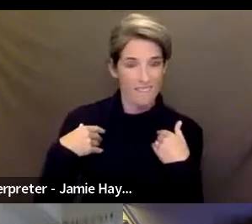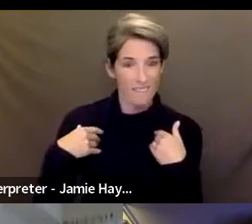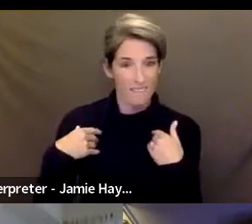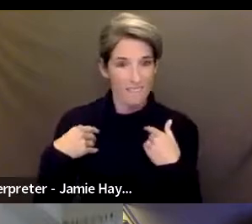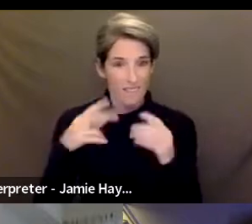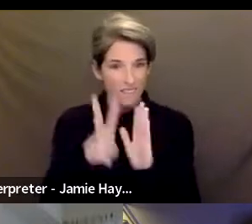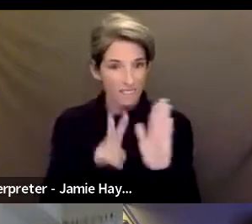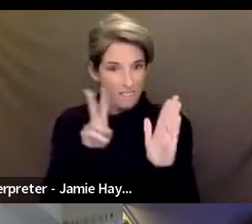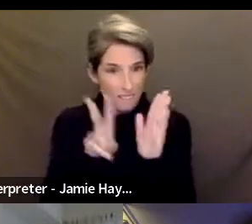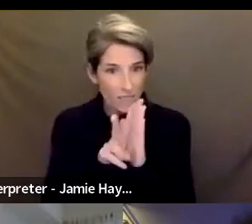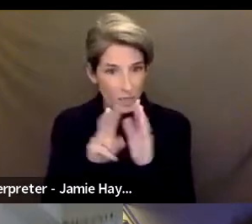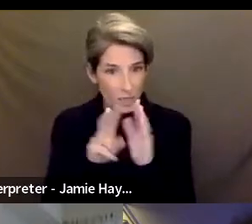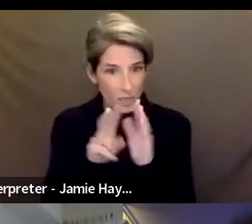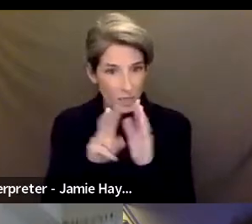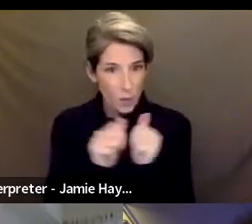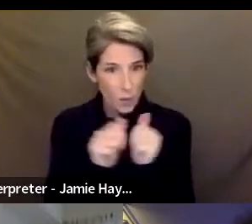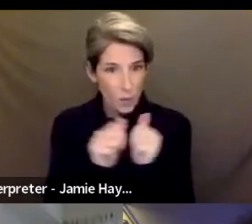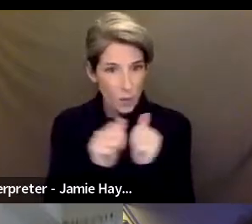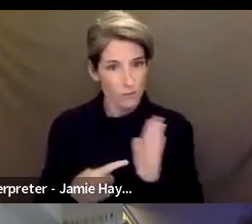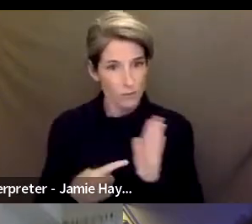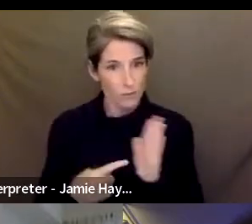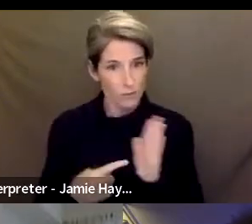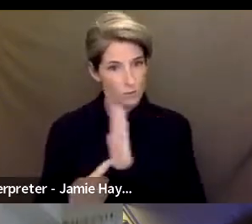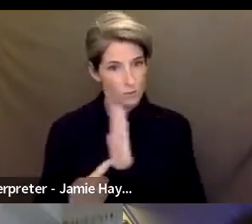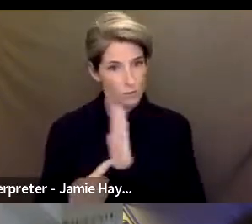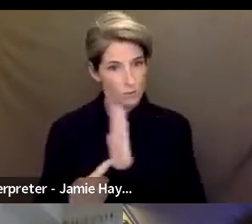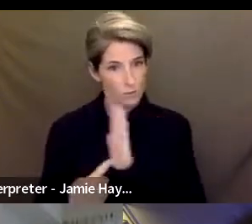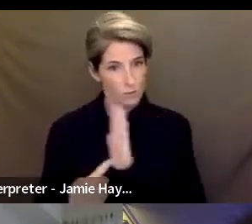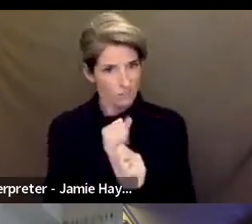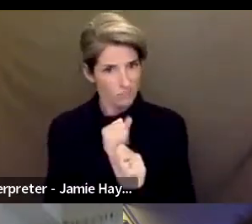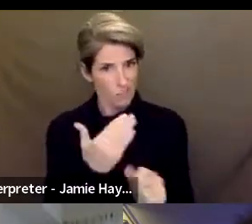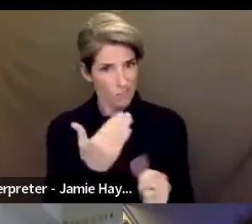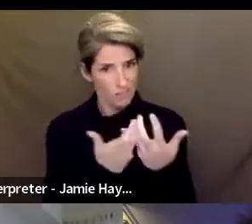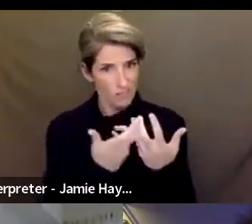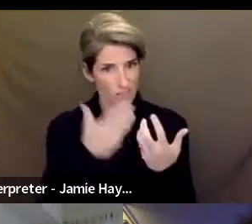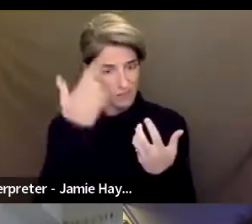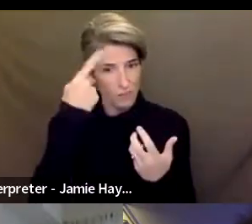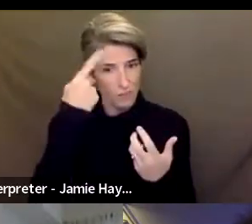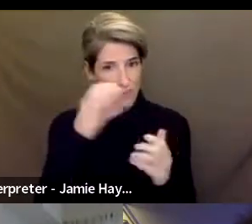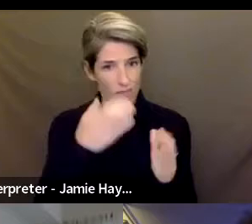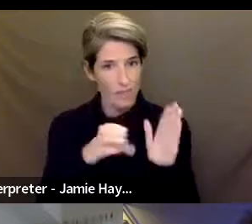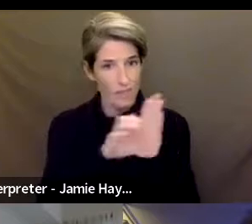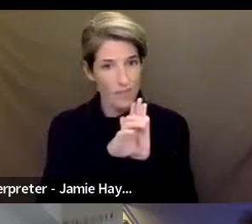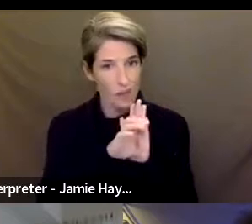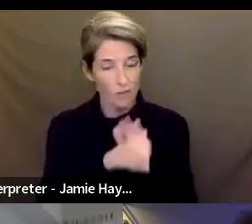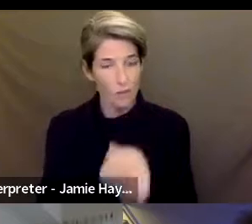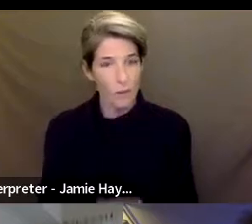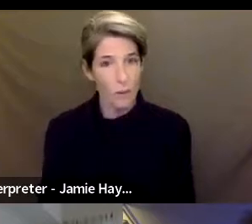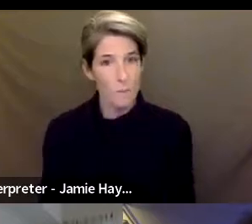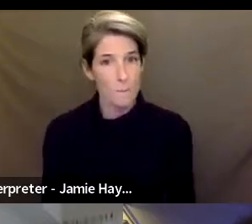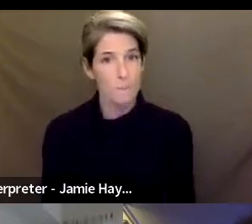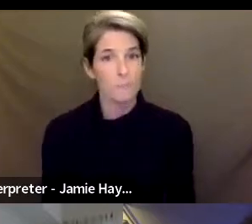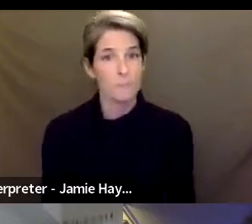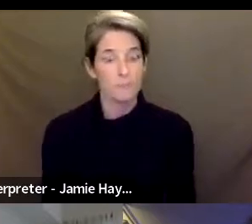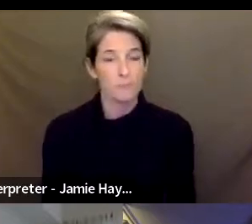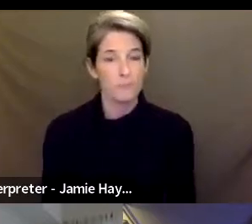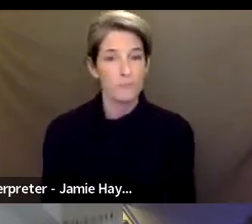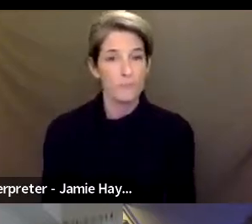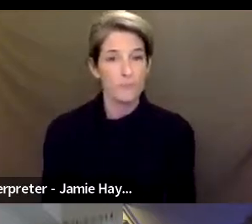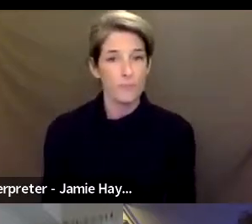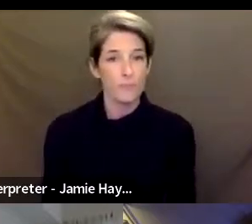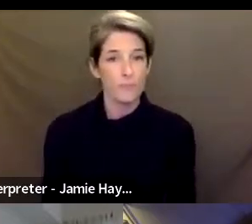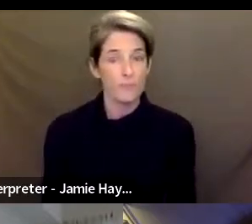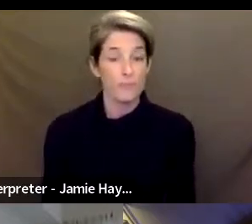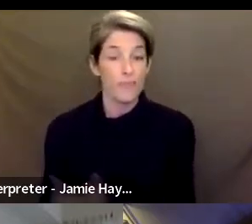And I recognize that also, like being in person, it's better for some people, it's easier for